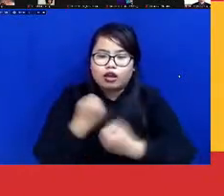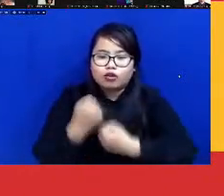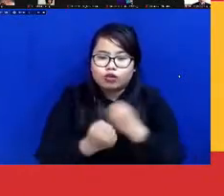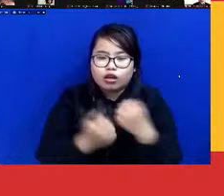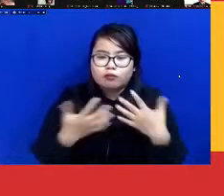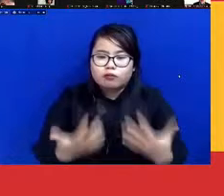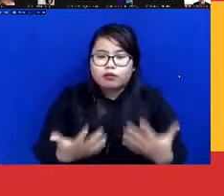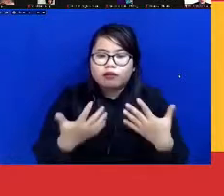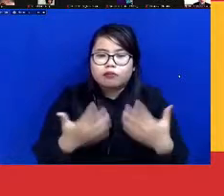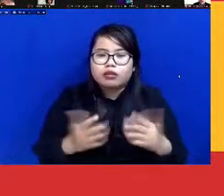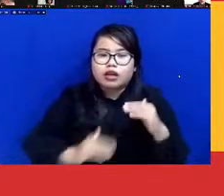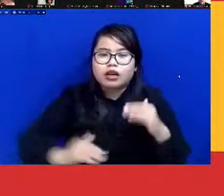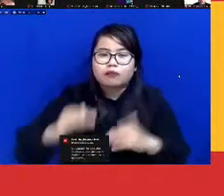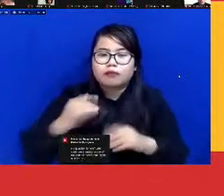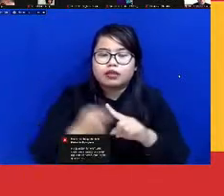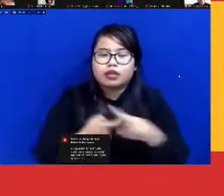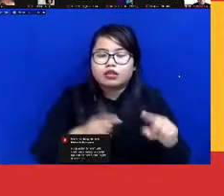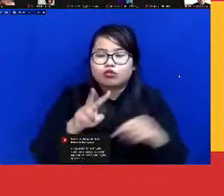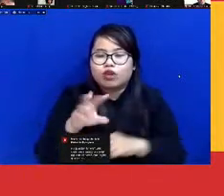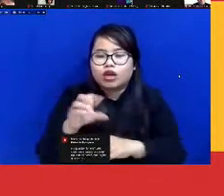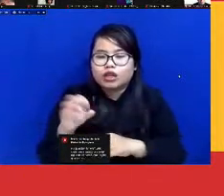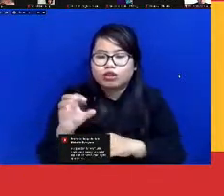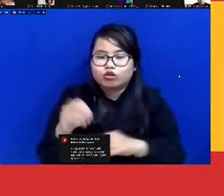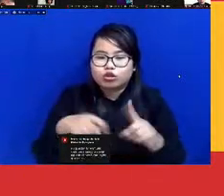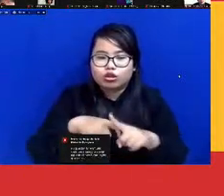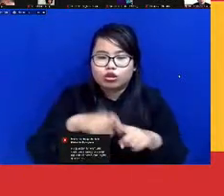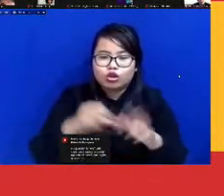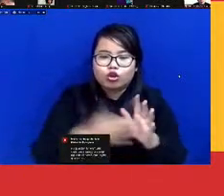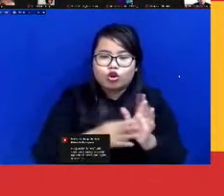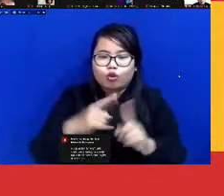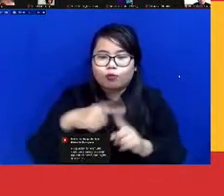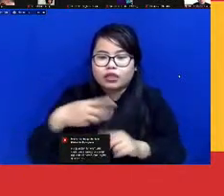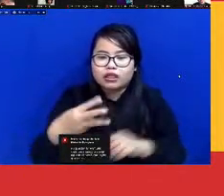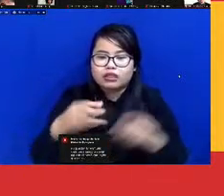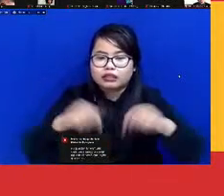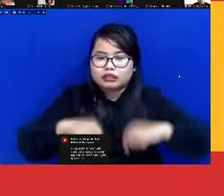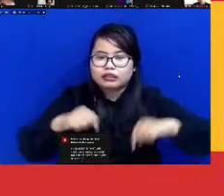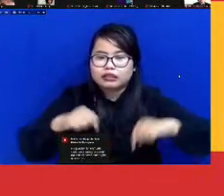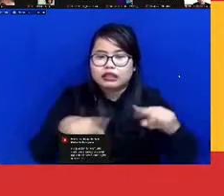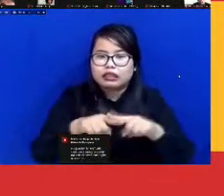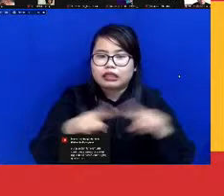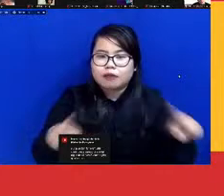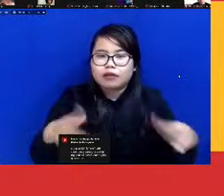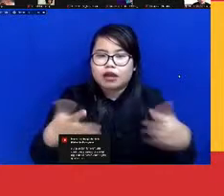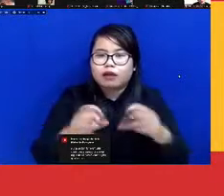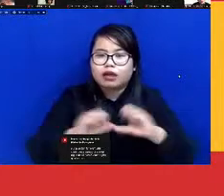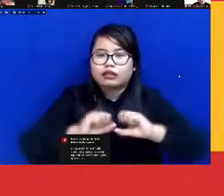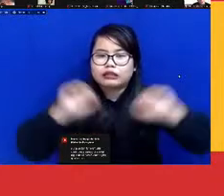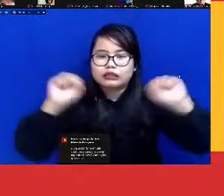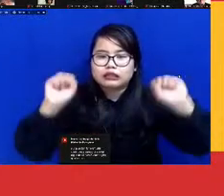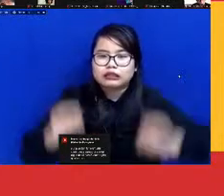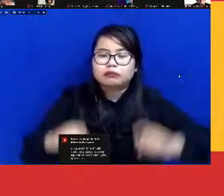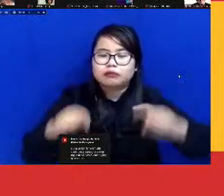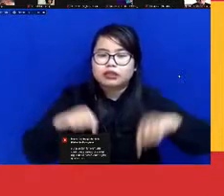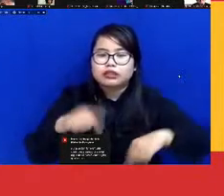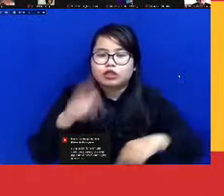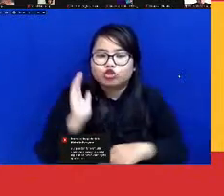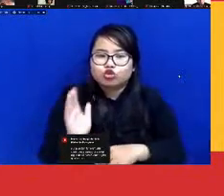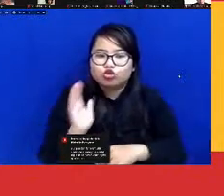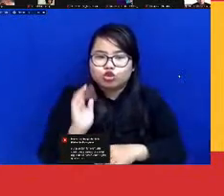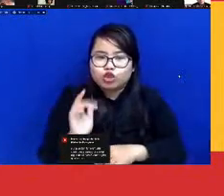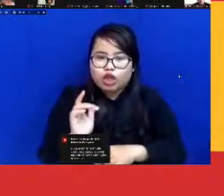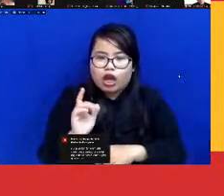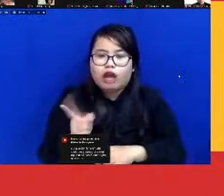committees. But in fact, those systems are there, but